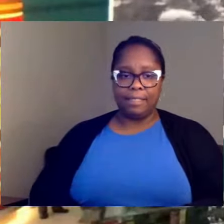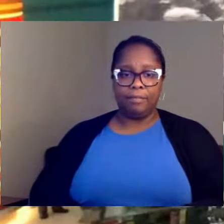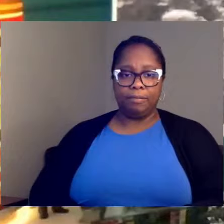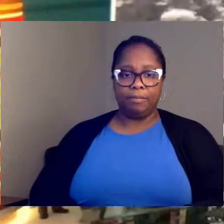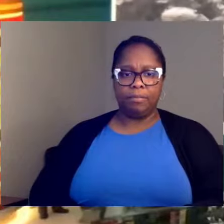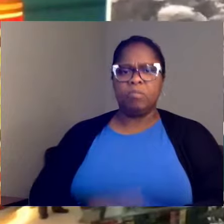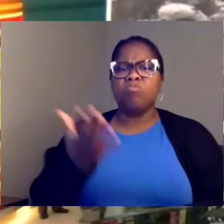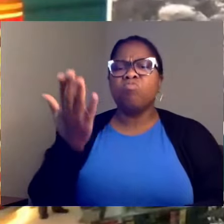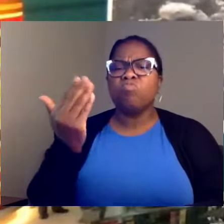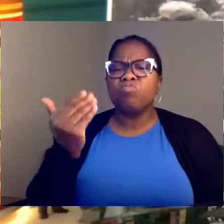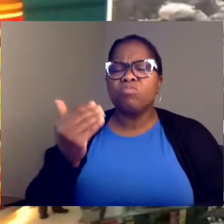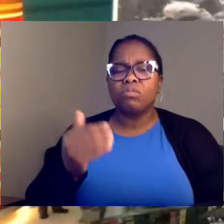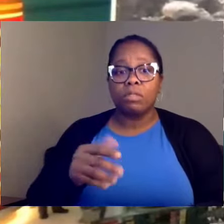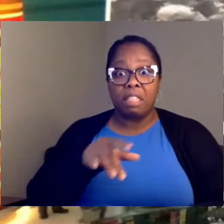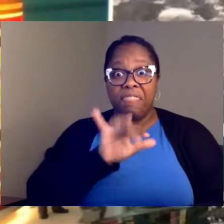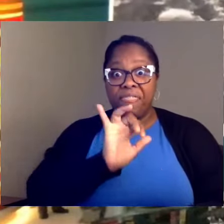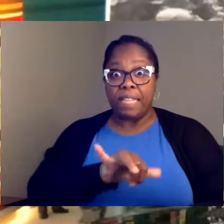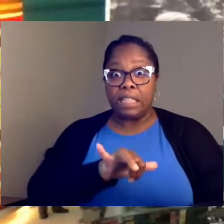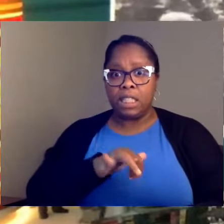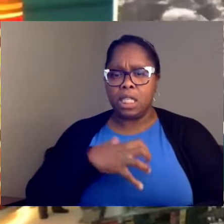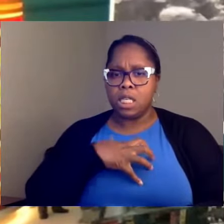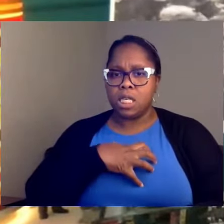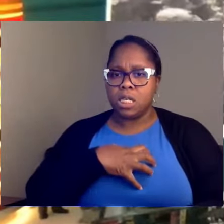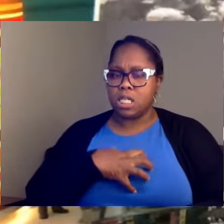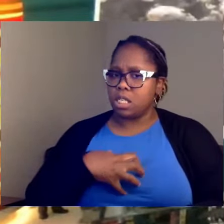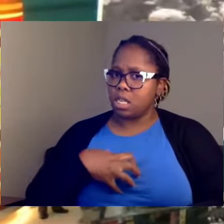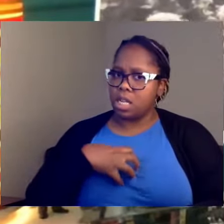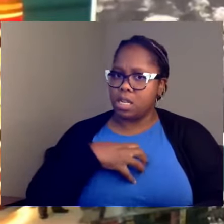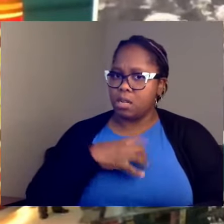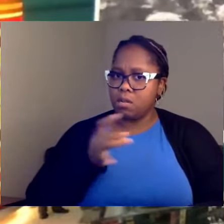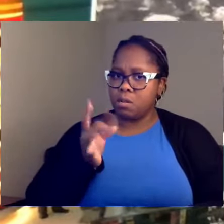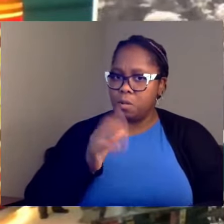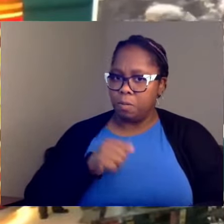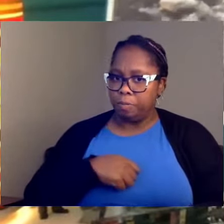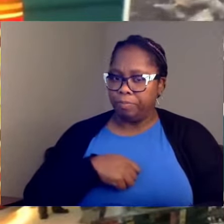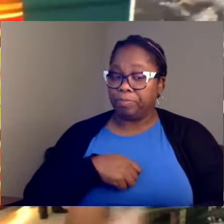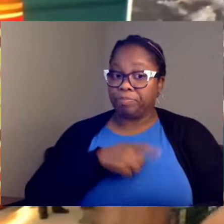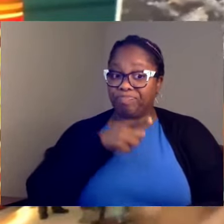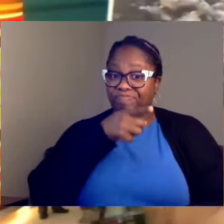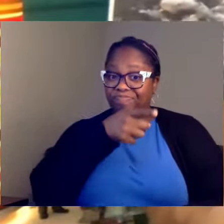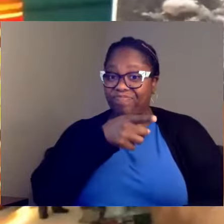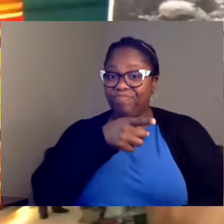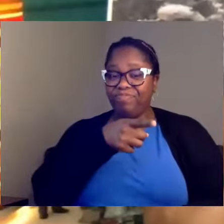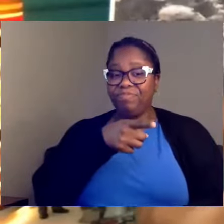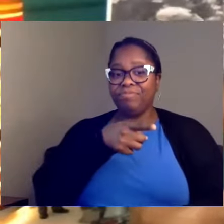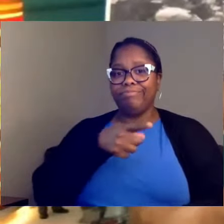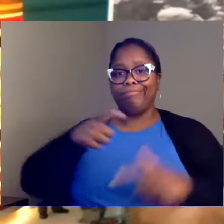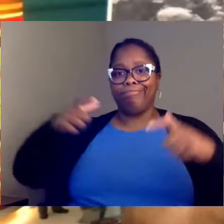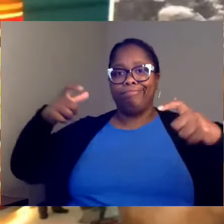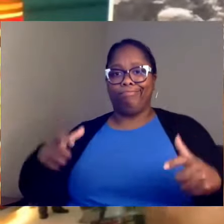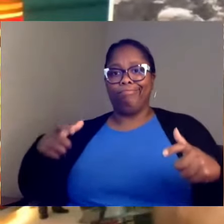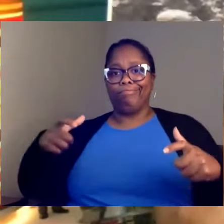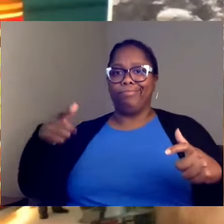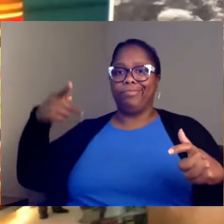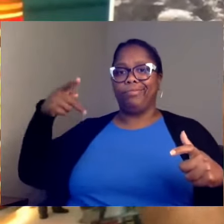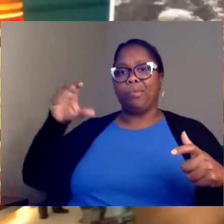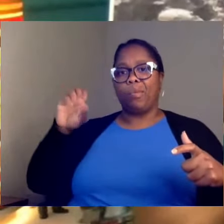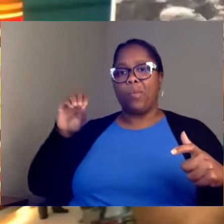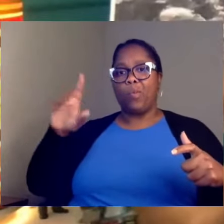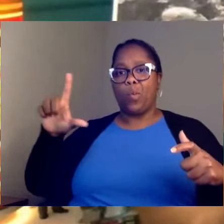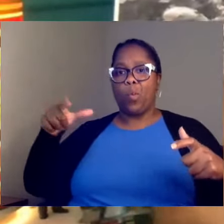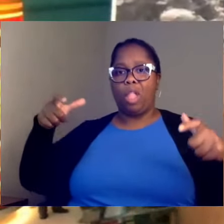quite disgusting. Yes, so this is basically a pool of